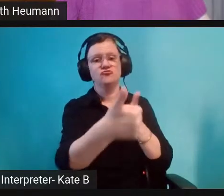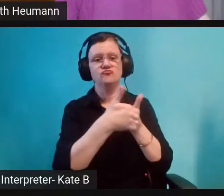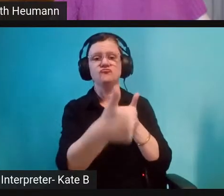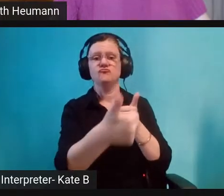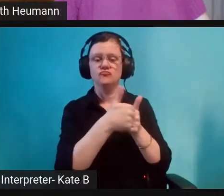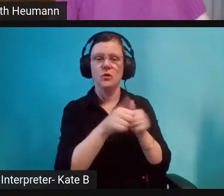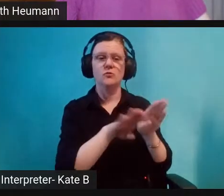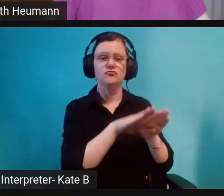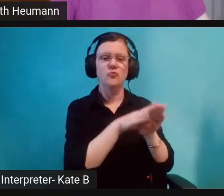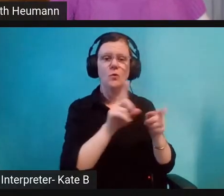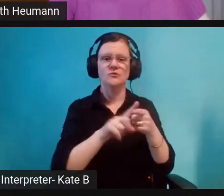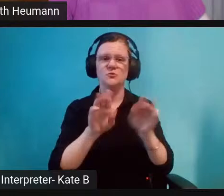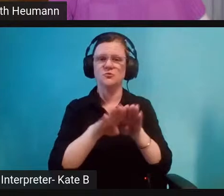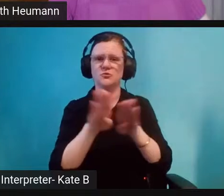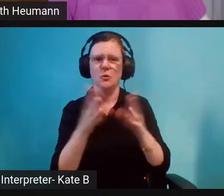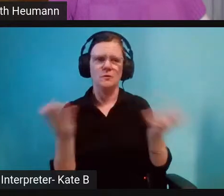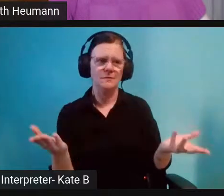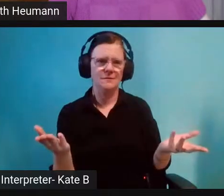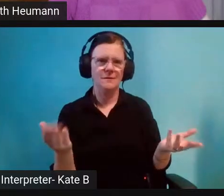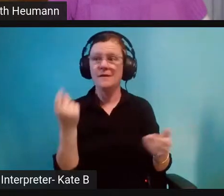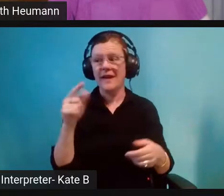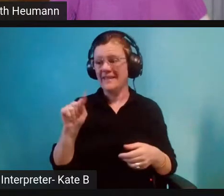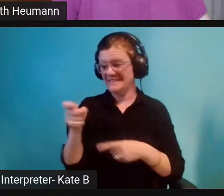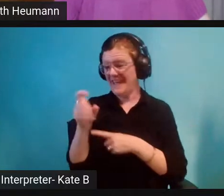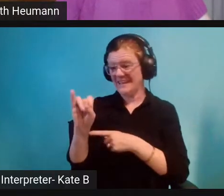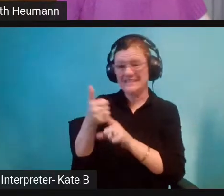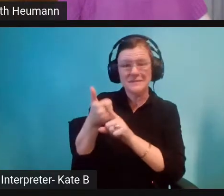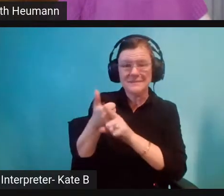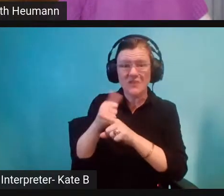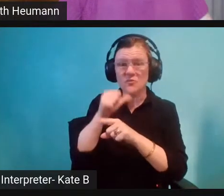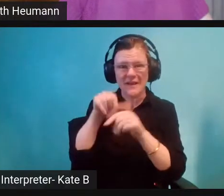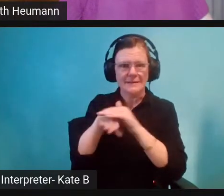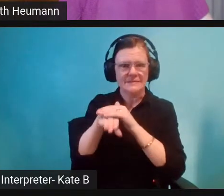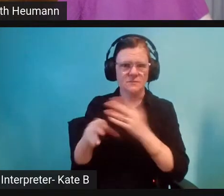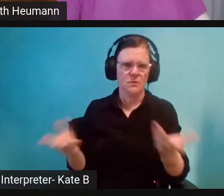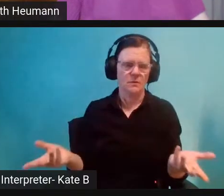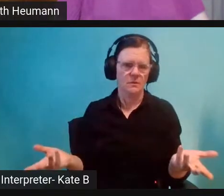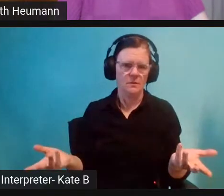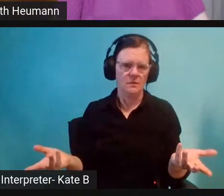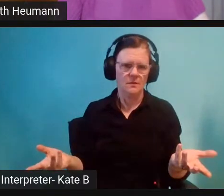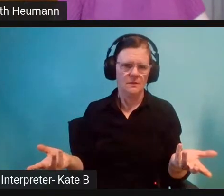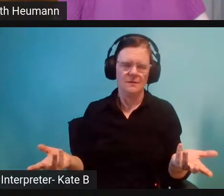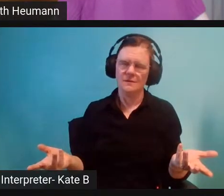services. But the taxis weren't accessible. It was just like